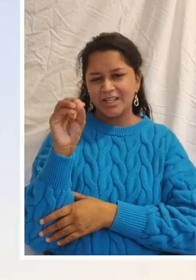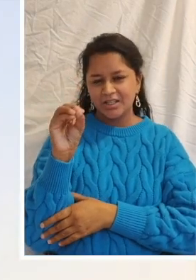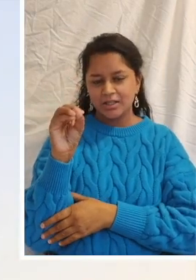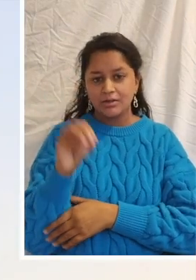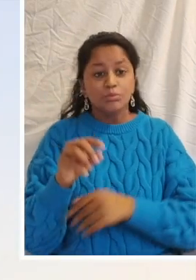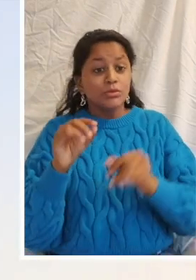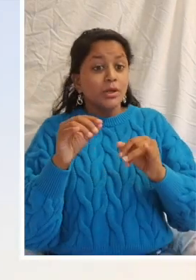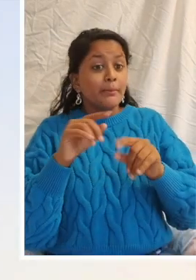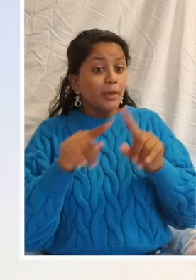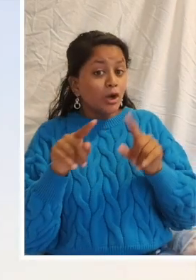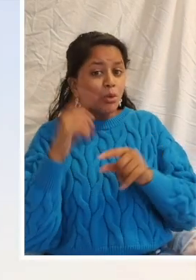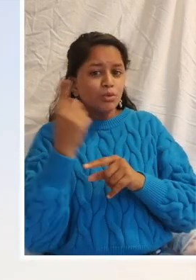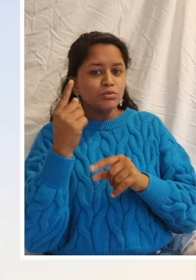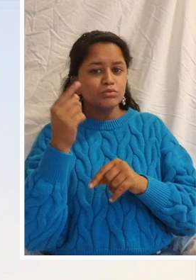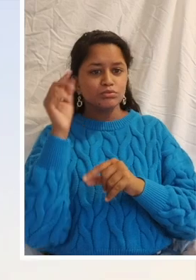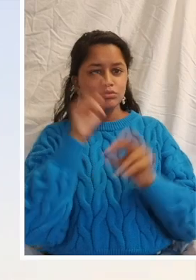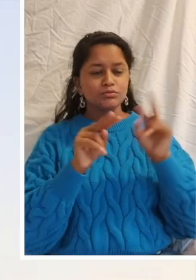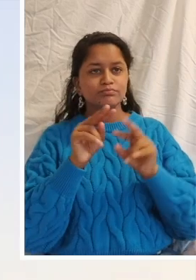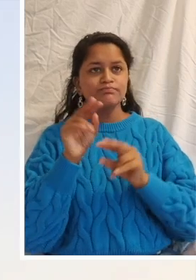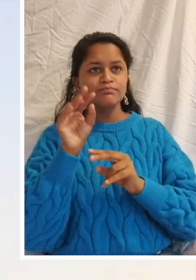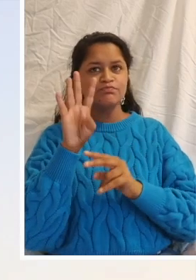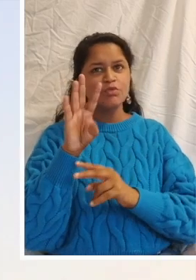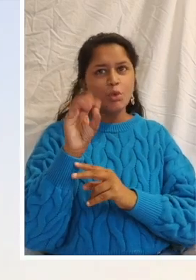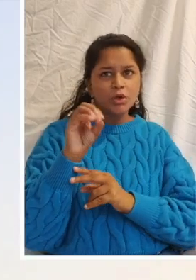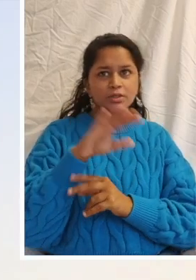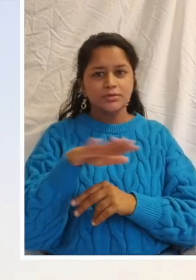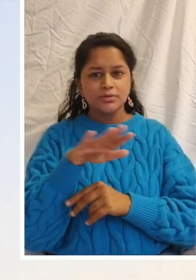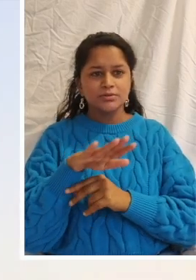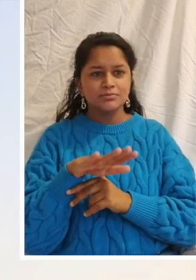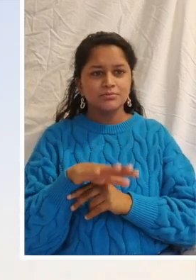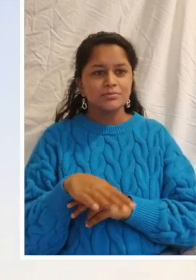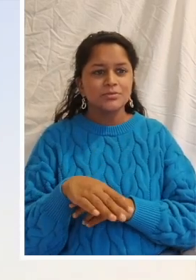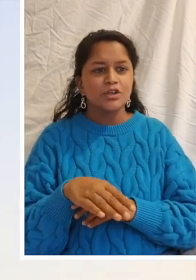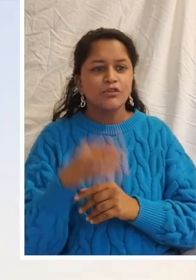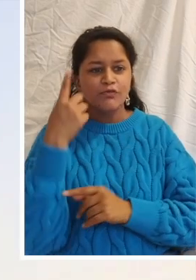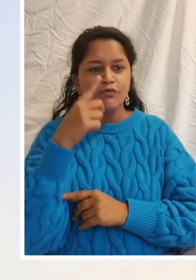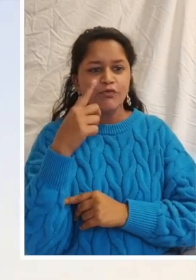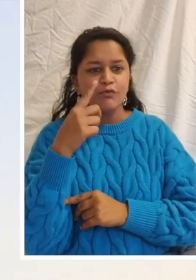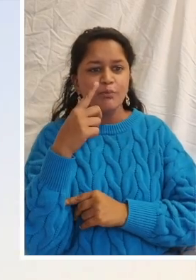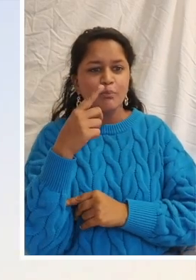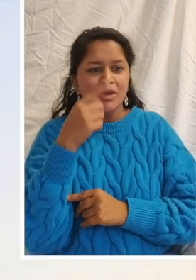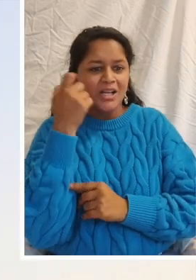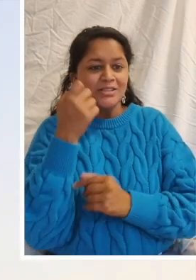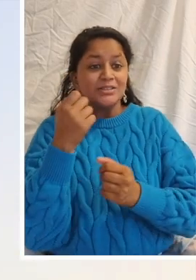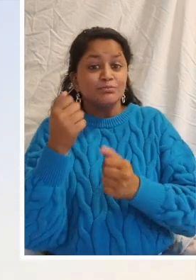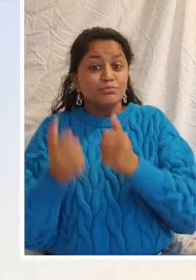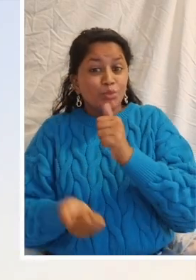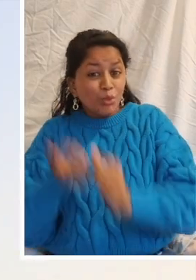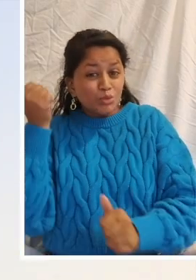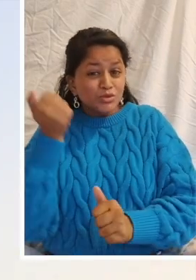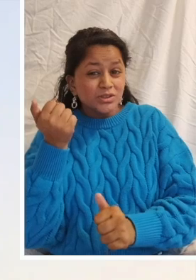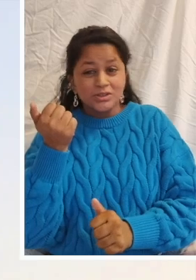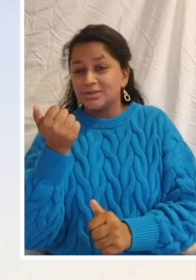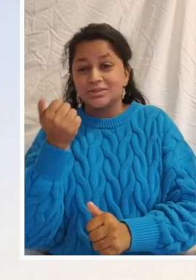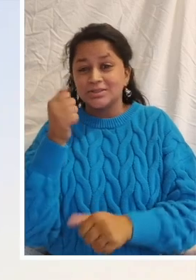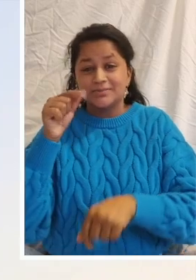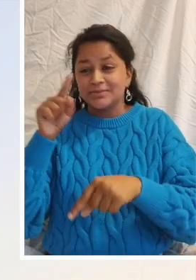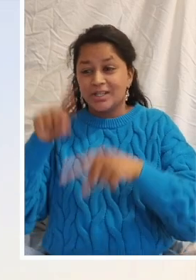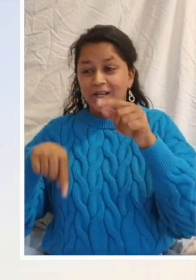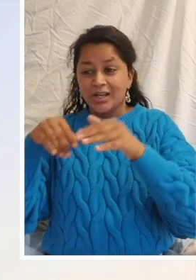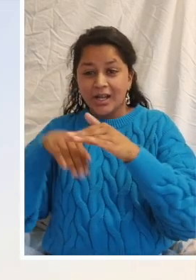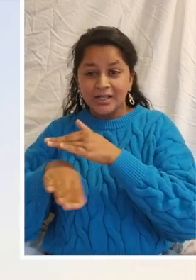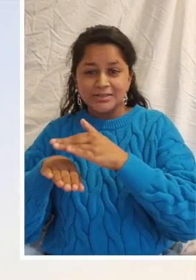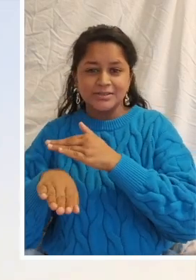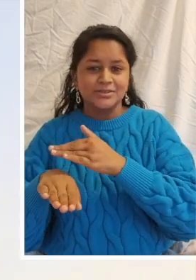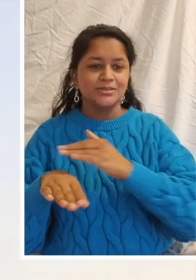around 80, but we only look at 42 for Bat Count Cayman because many of the others are in very inaccessible locations, and we want people to